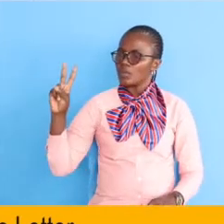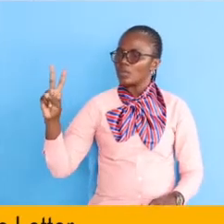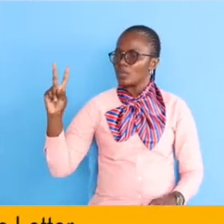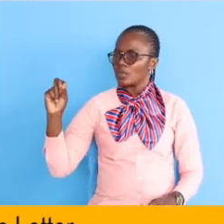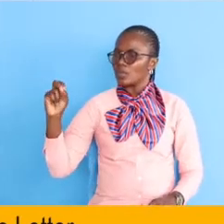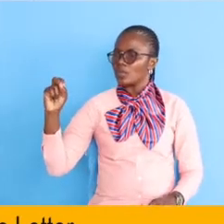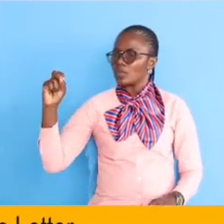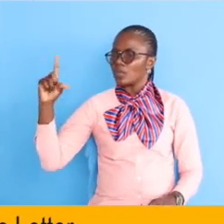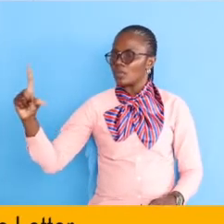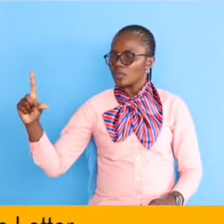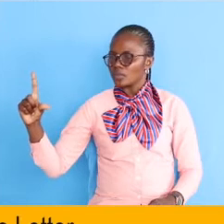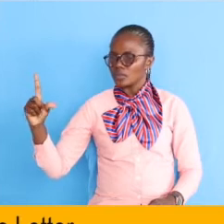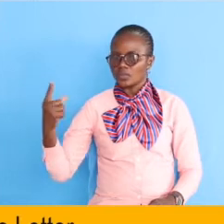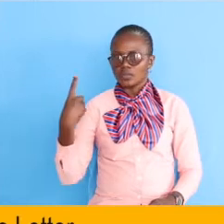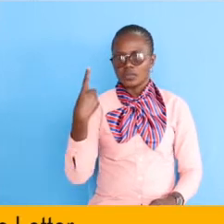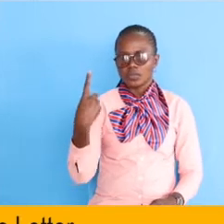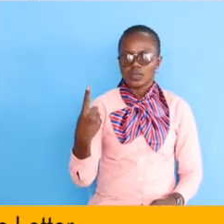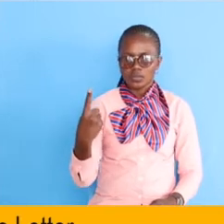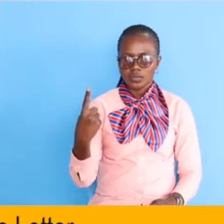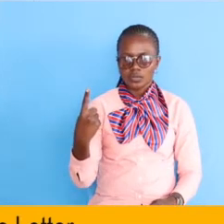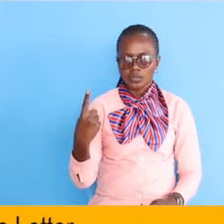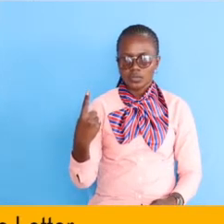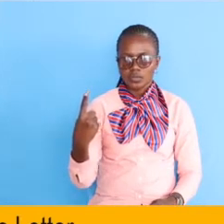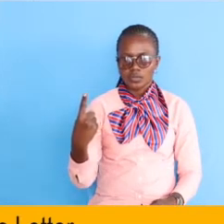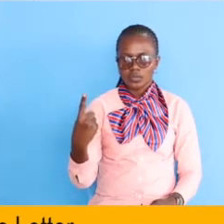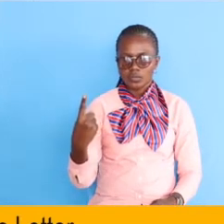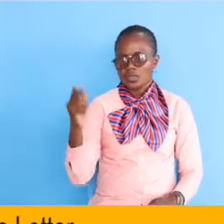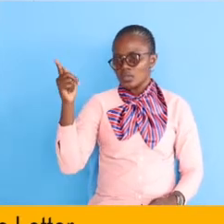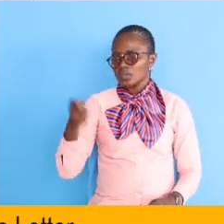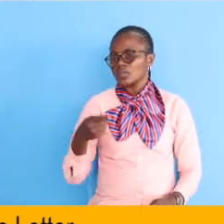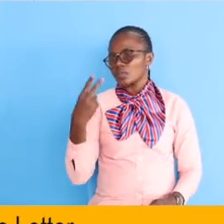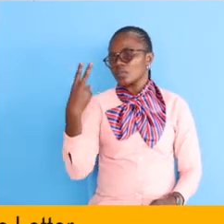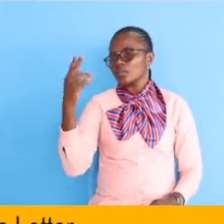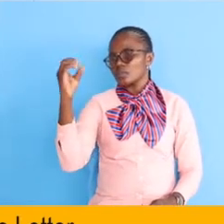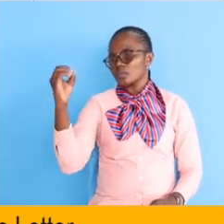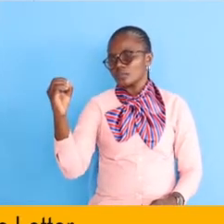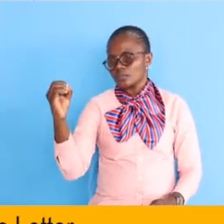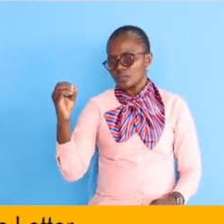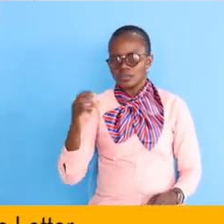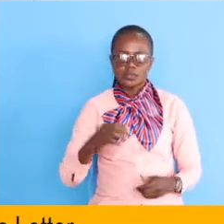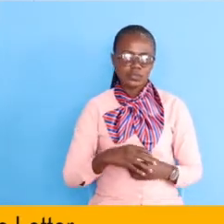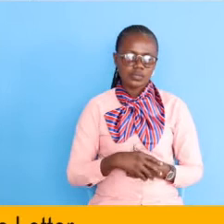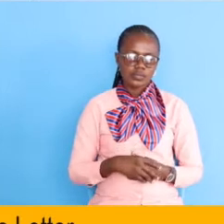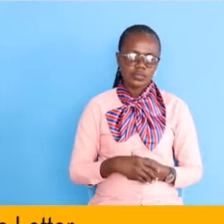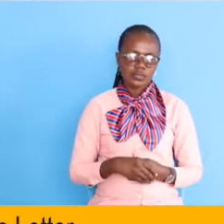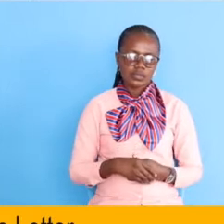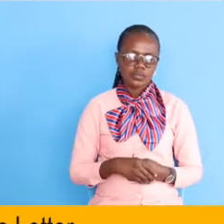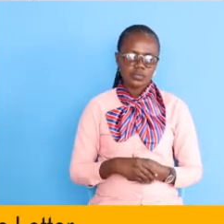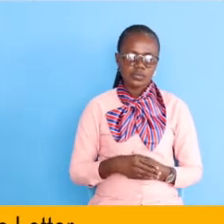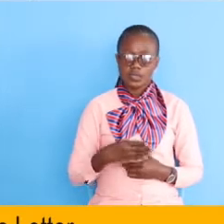volume 1, and that is 20. So in this case, now we see these